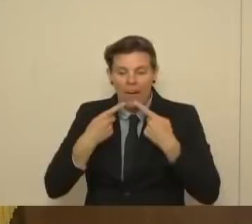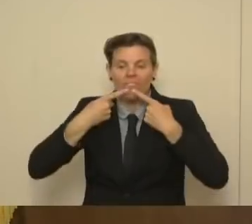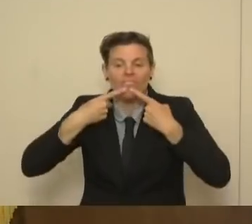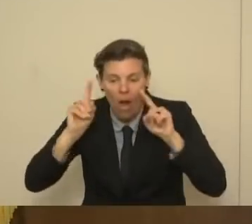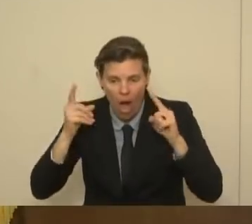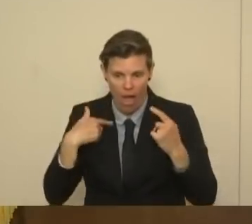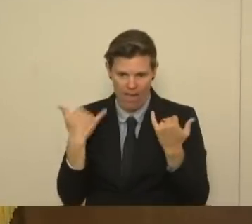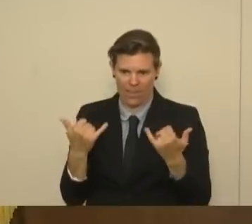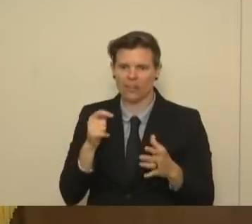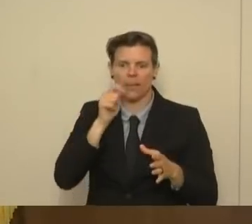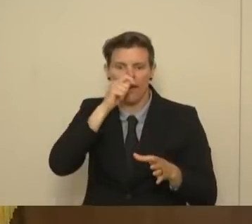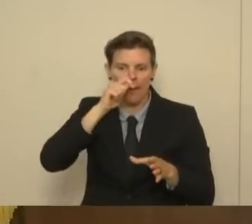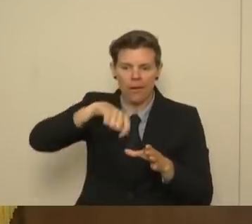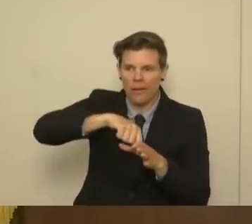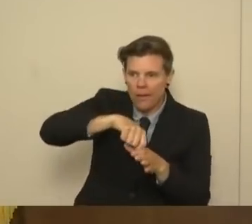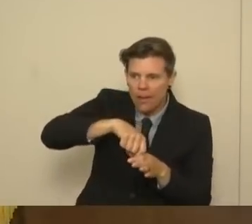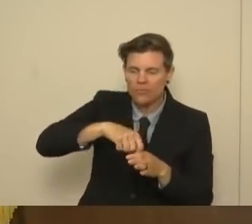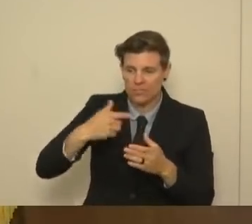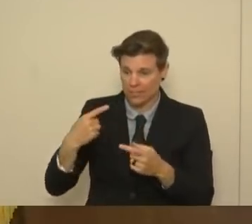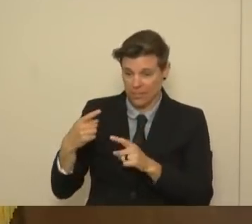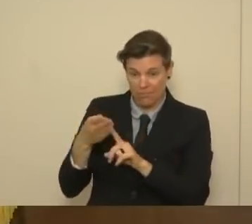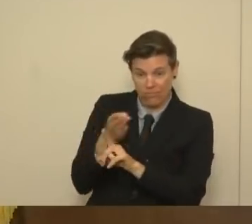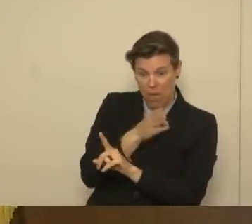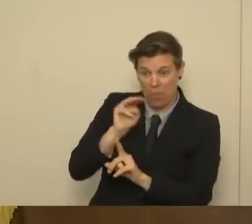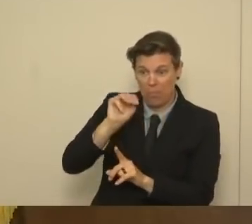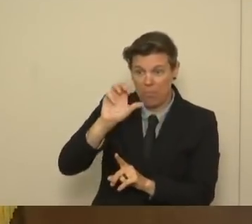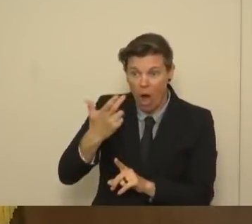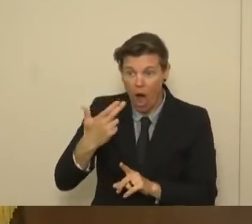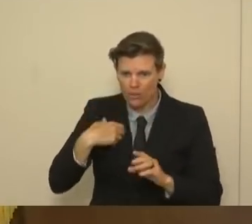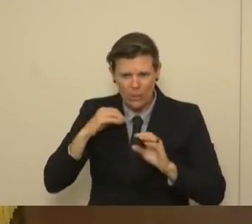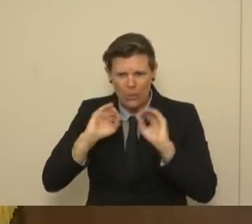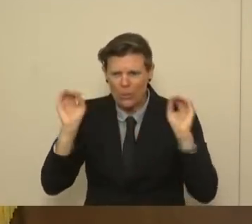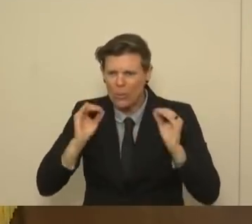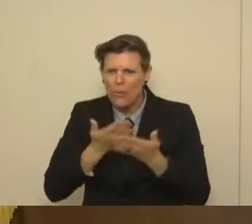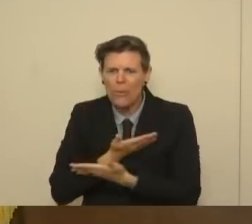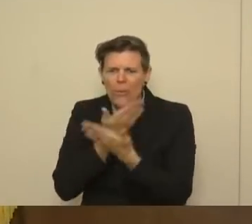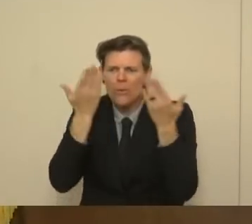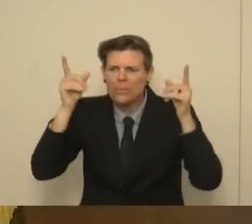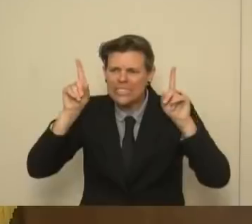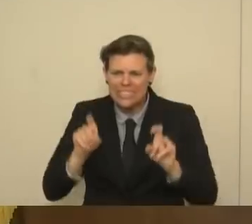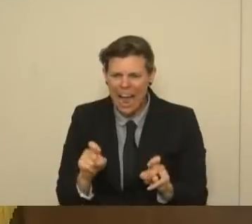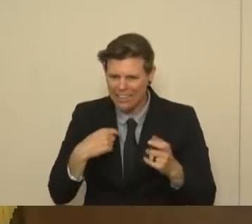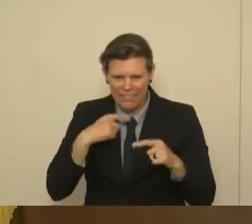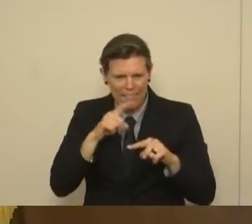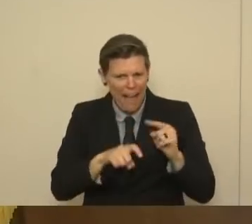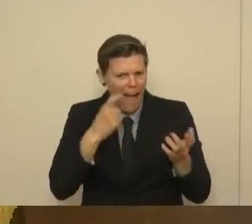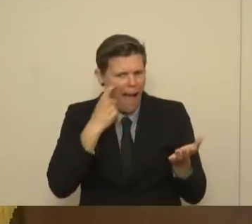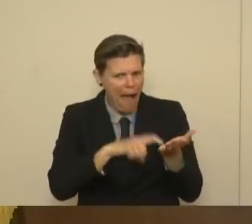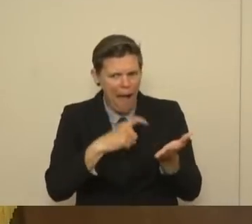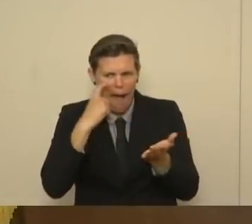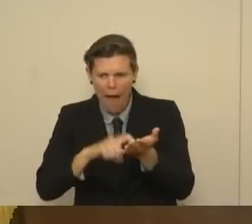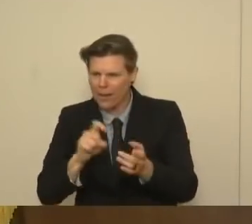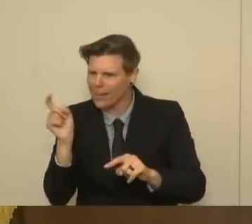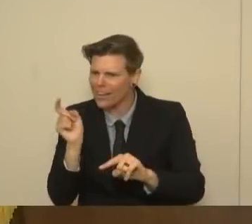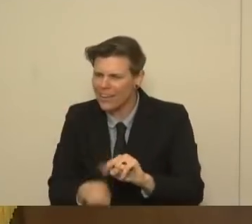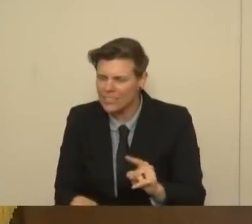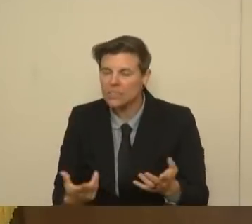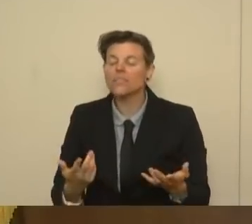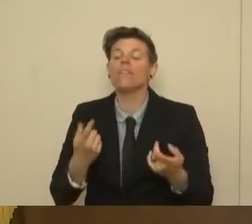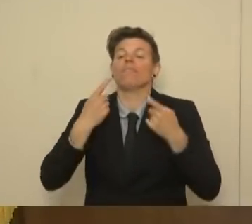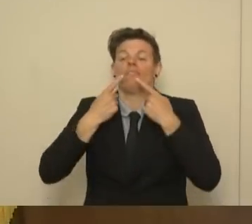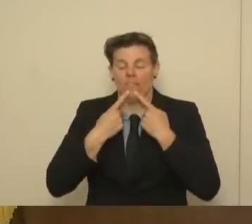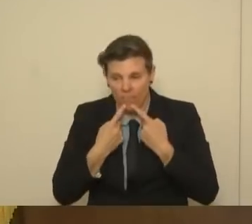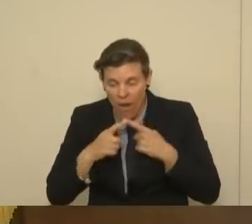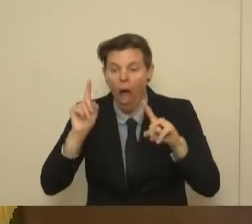tests didn't work. They were flawed. I think it would be